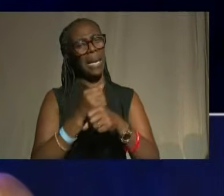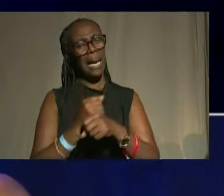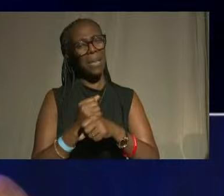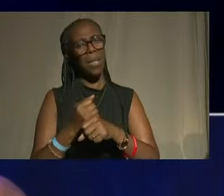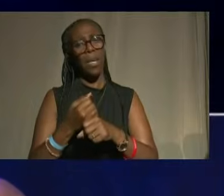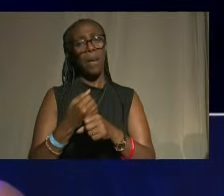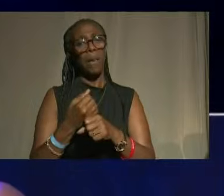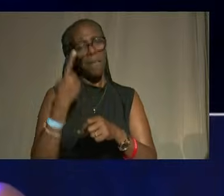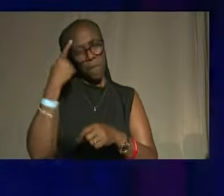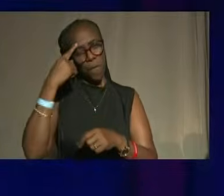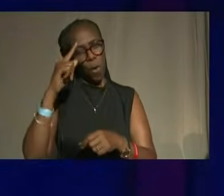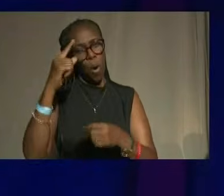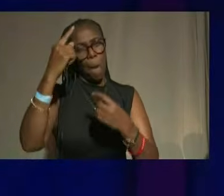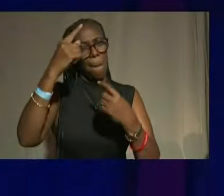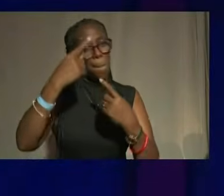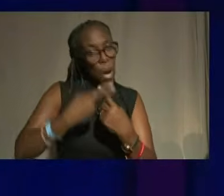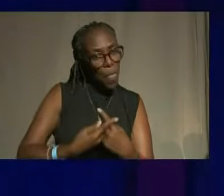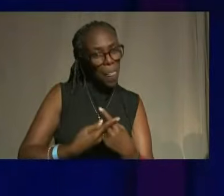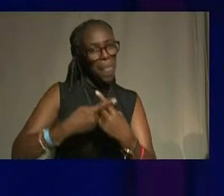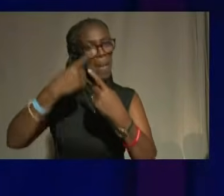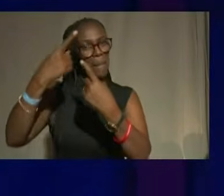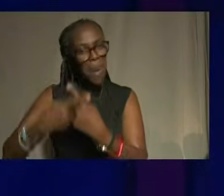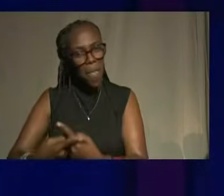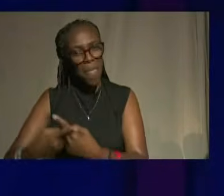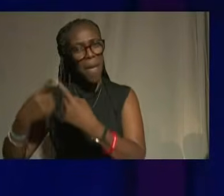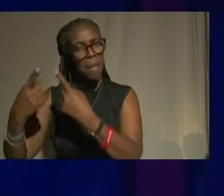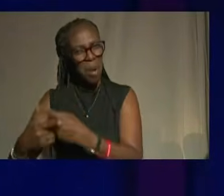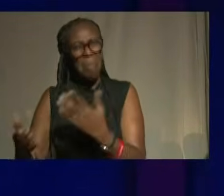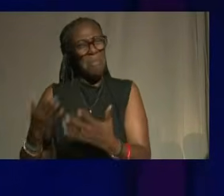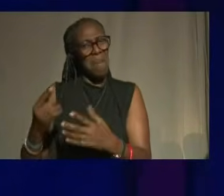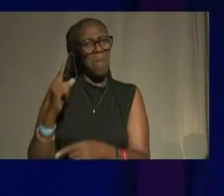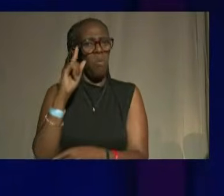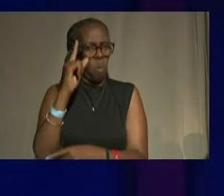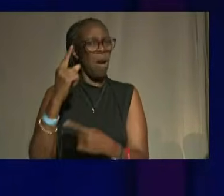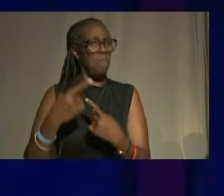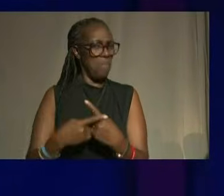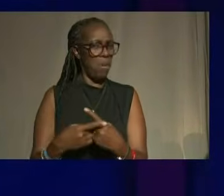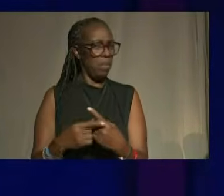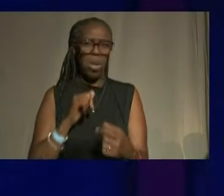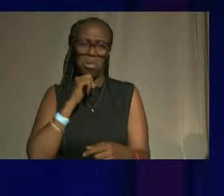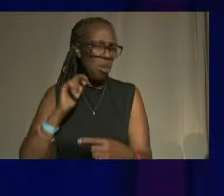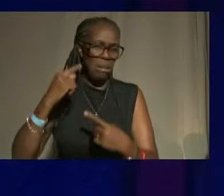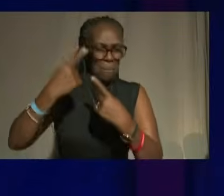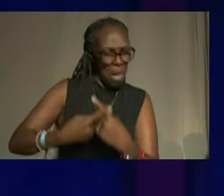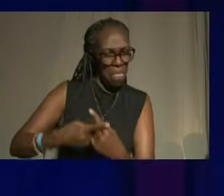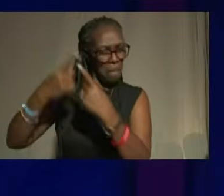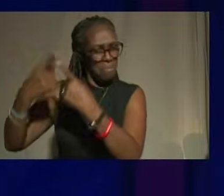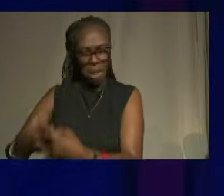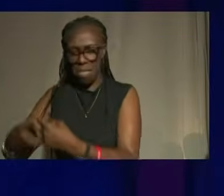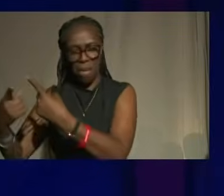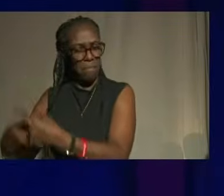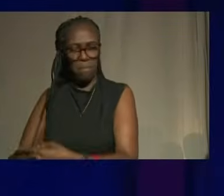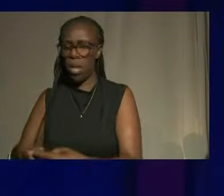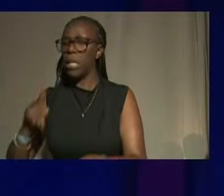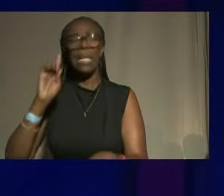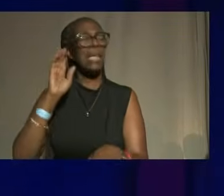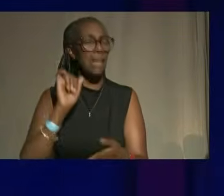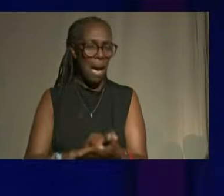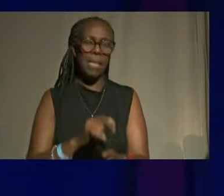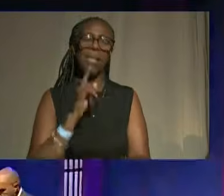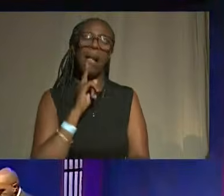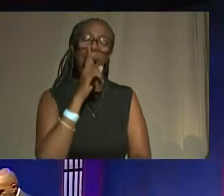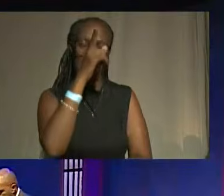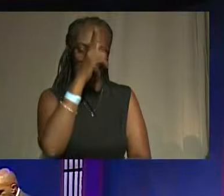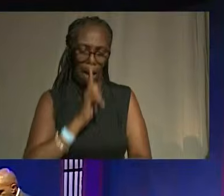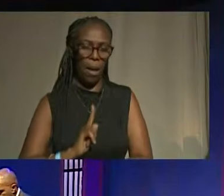1 month, but it's not going to be there. The 3.5 that you're talking about cannot be